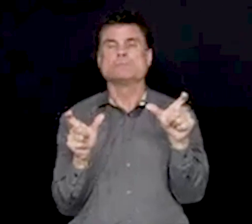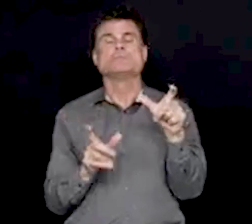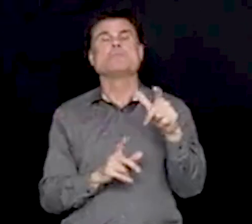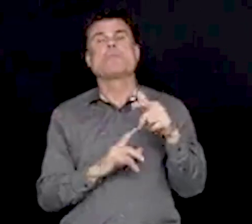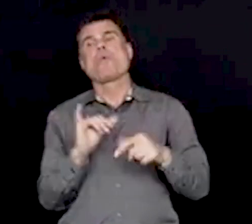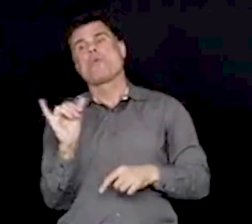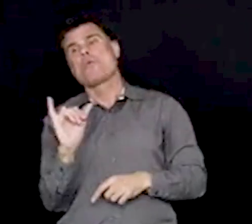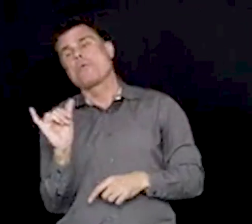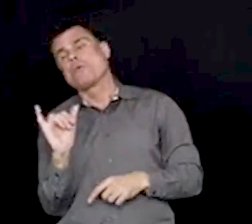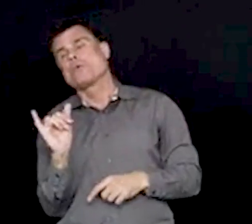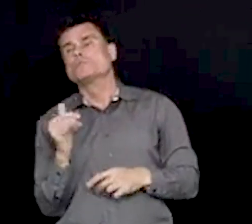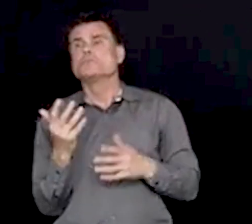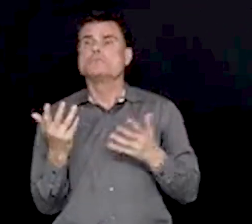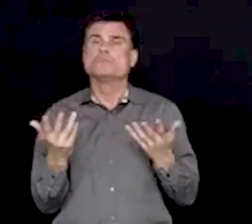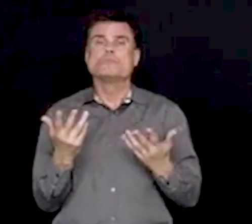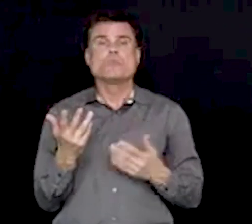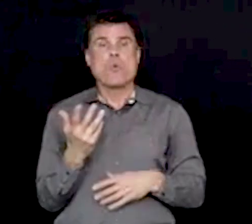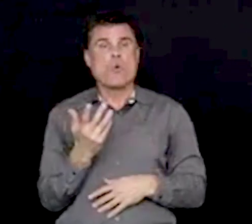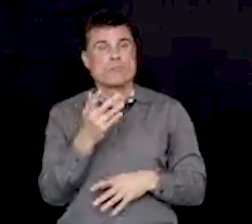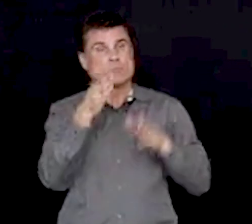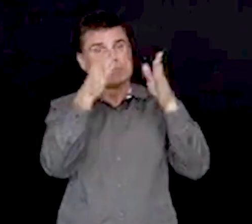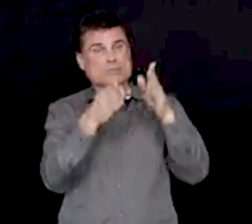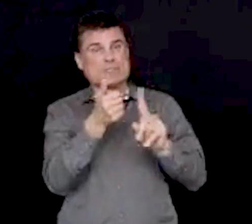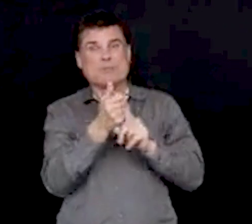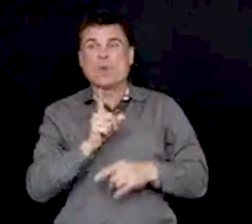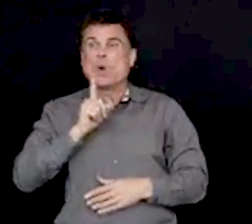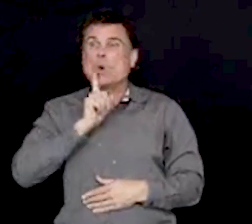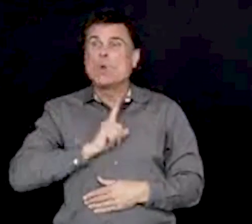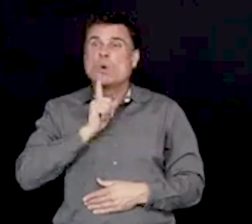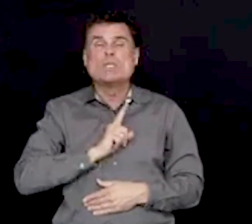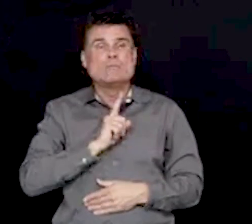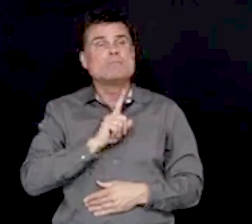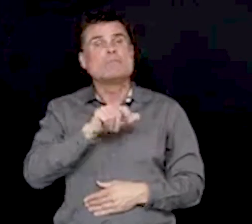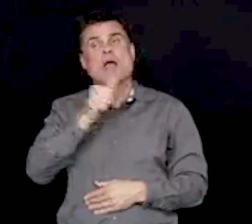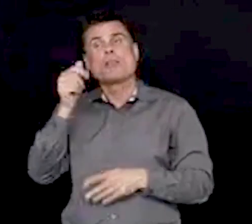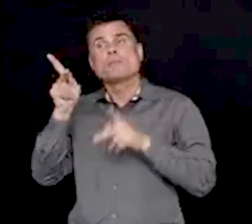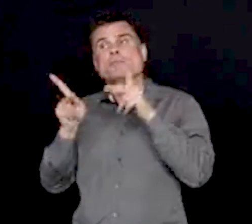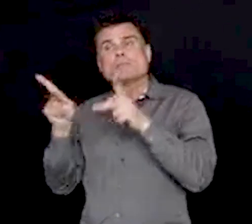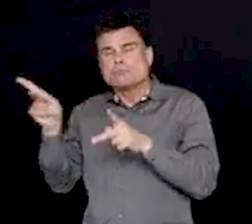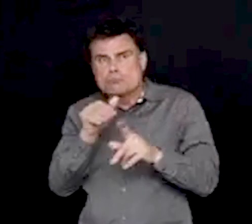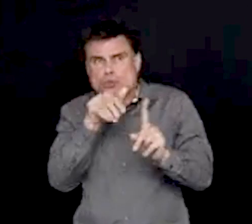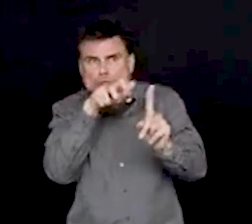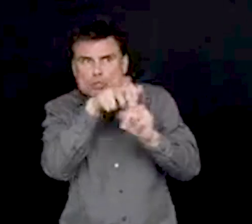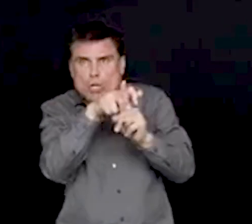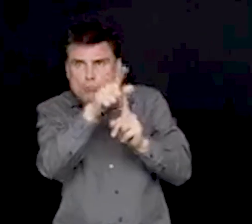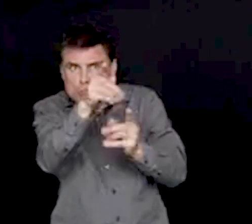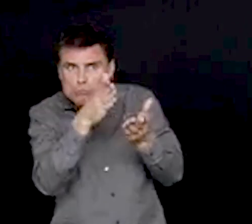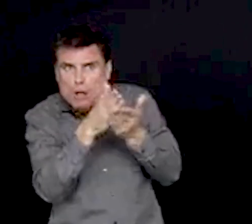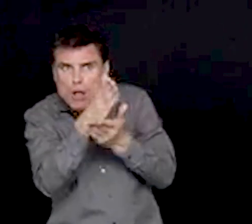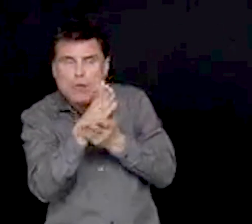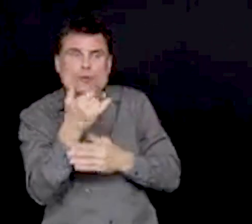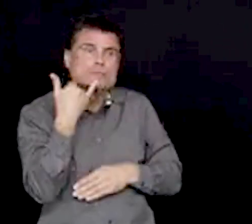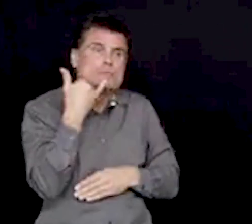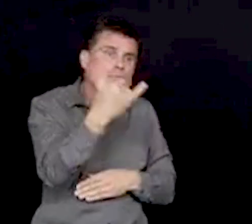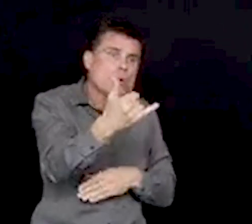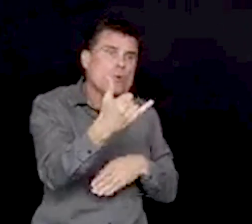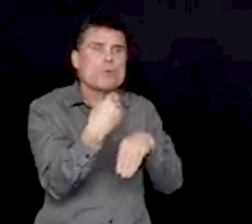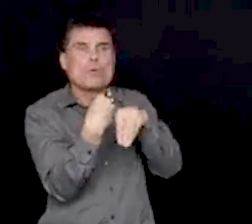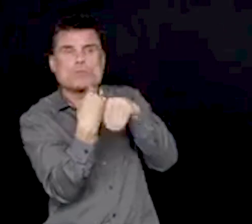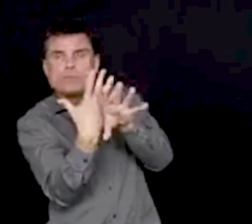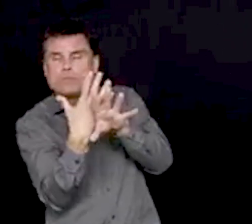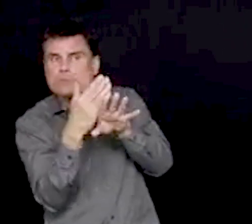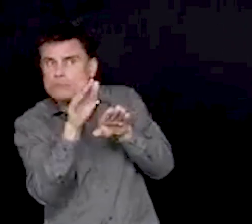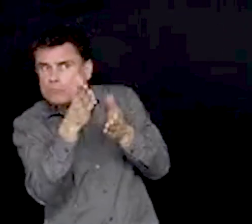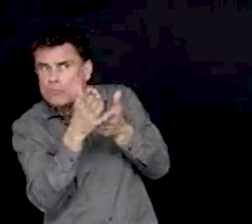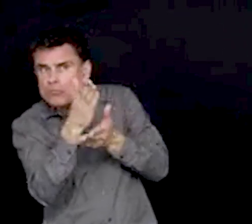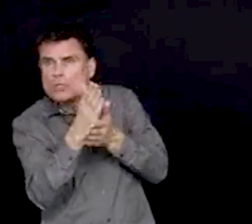they're able to do the right thing. And this is where it's so important that we as a community support people. You know, people are coming back and they're thinking, well, how am I